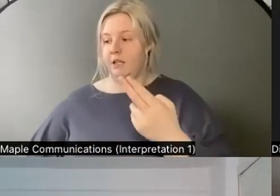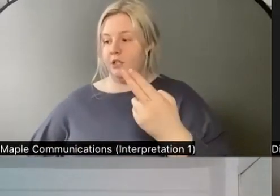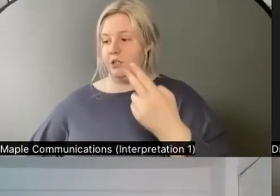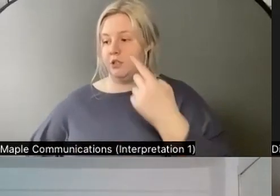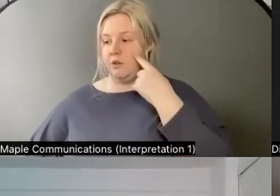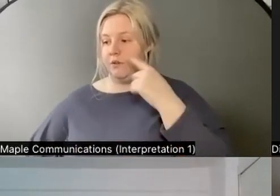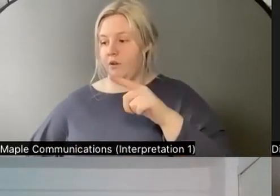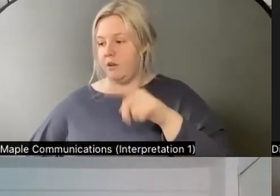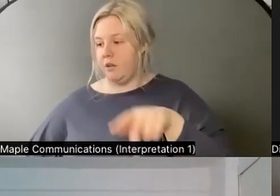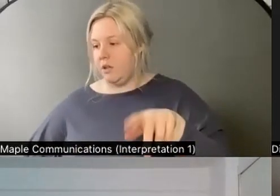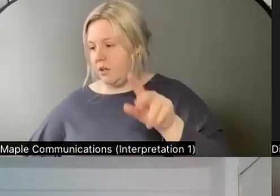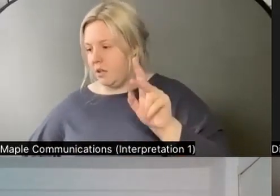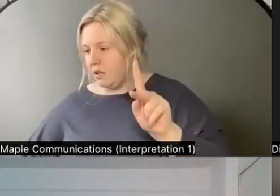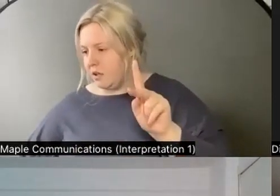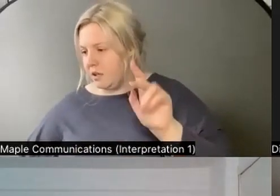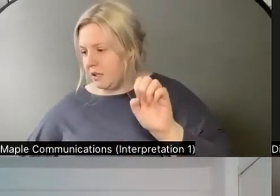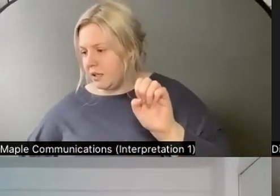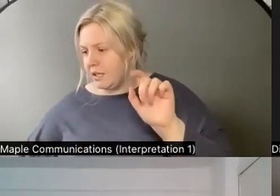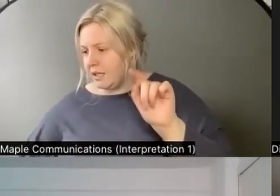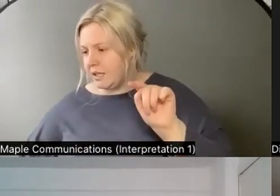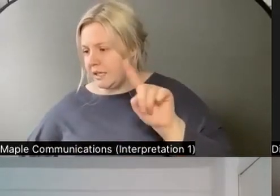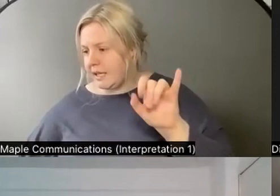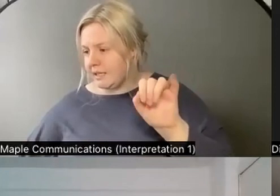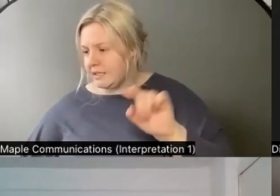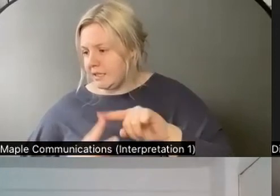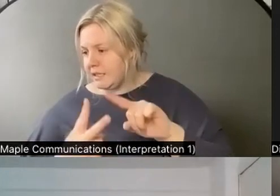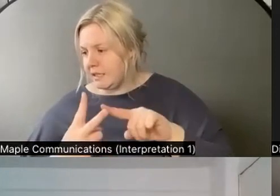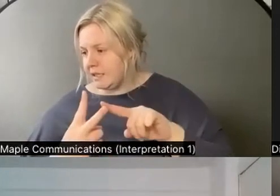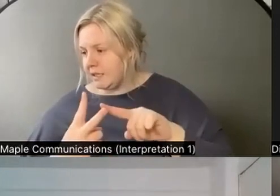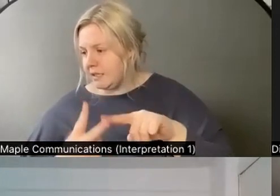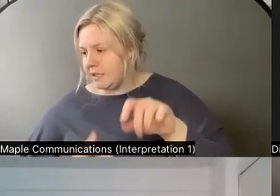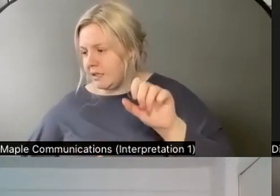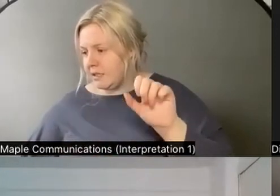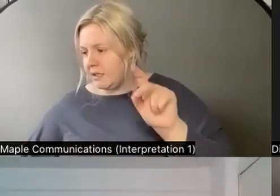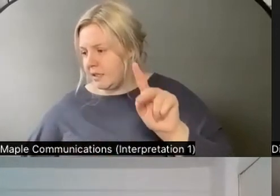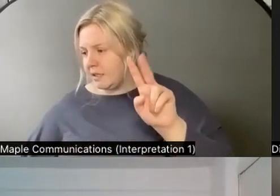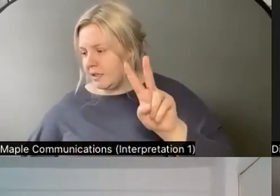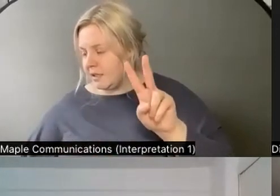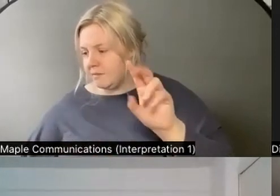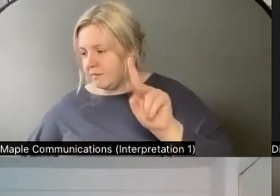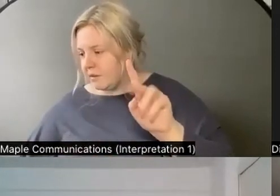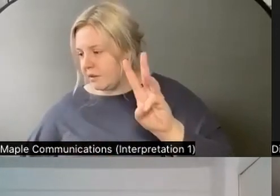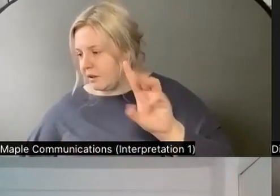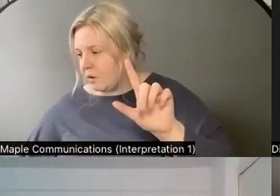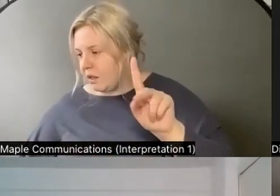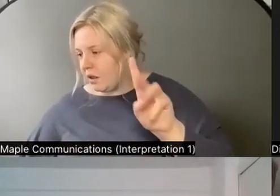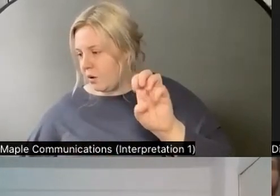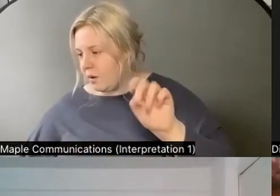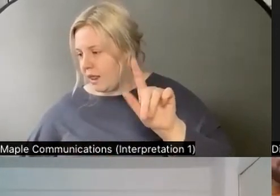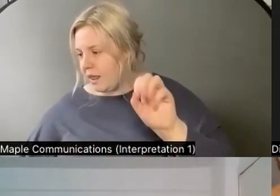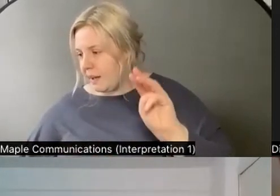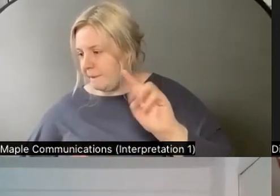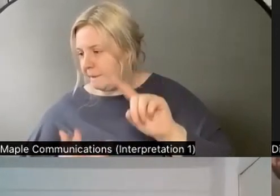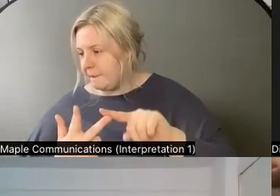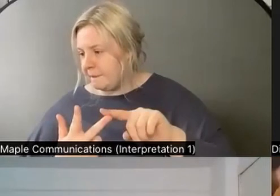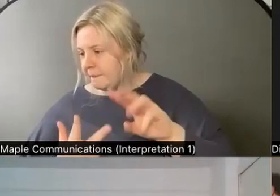Coquitlam, Catesy, Tsawwassen, Stolo, Wassainik, and Kwantlen